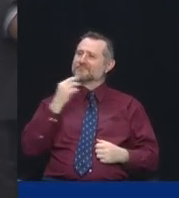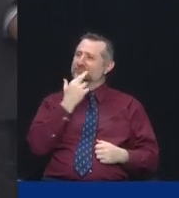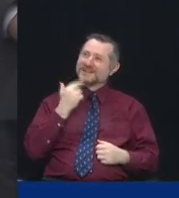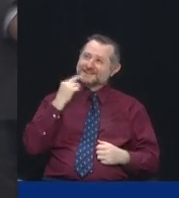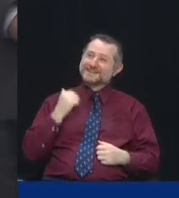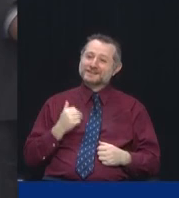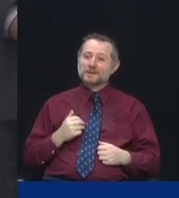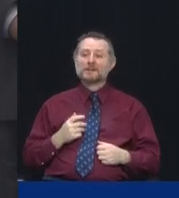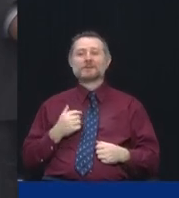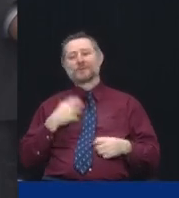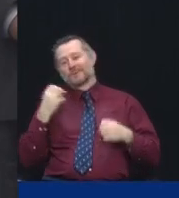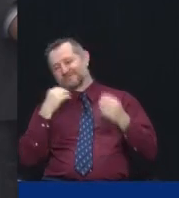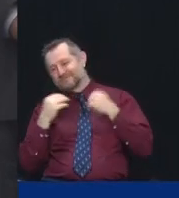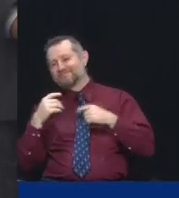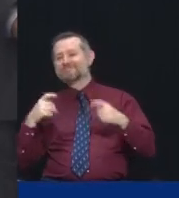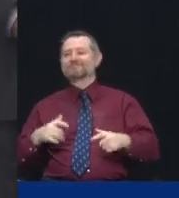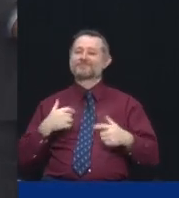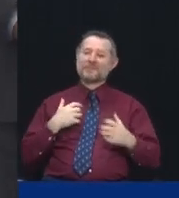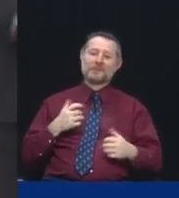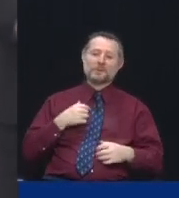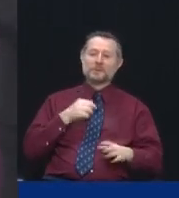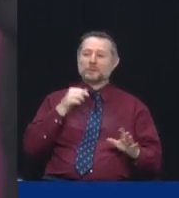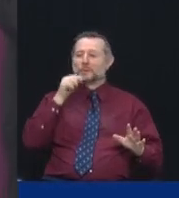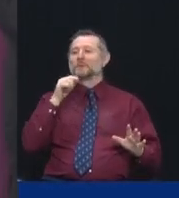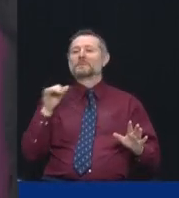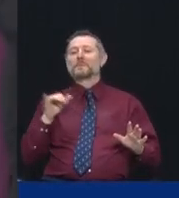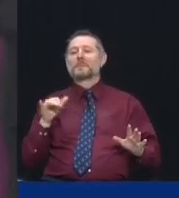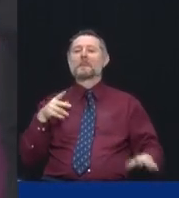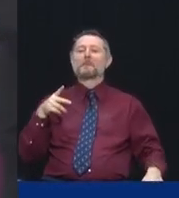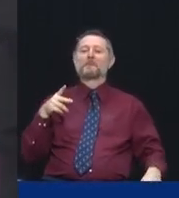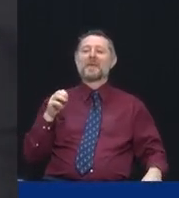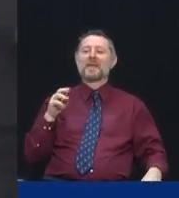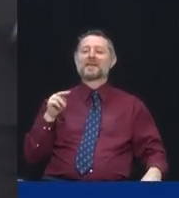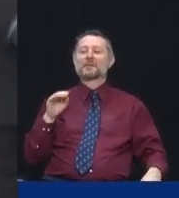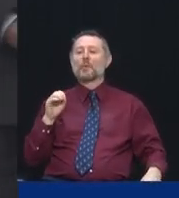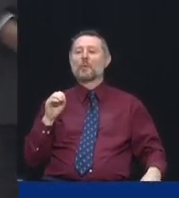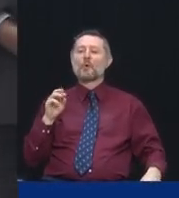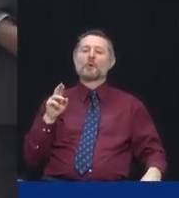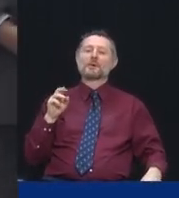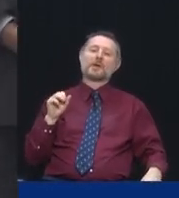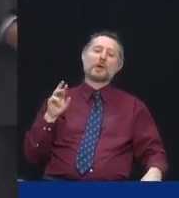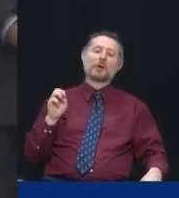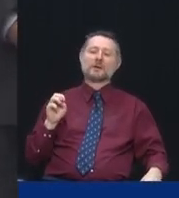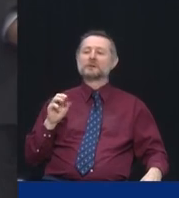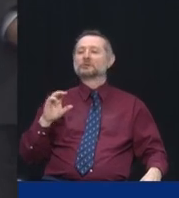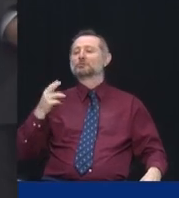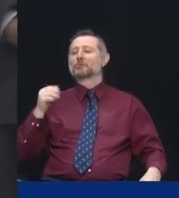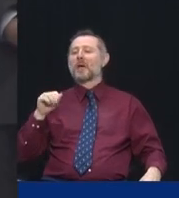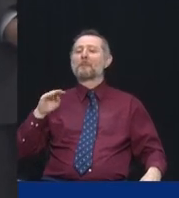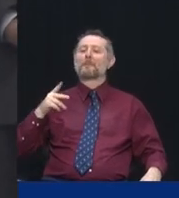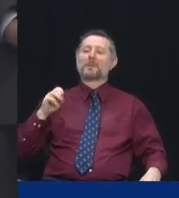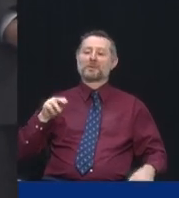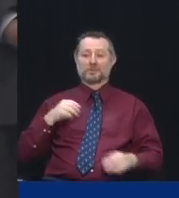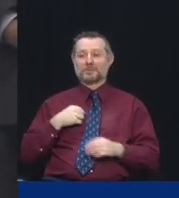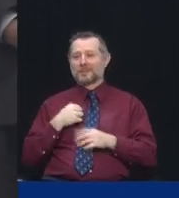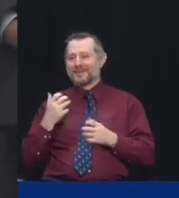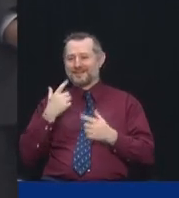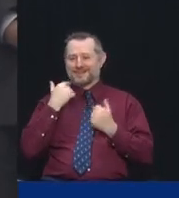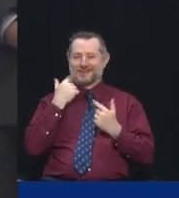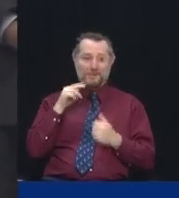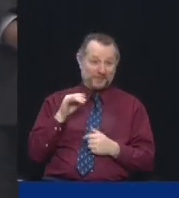glass of Pinot Noir or something like that. I would like to do that again. As much as restaurants are clamoring